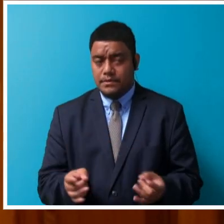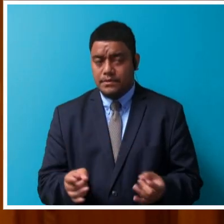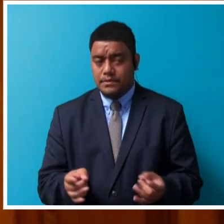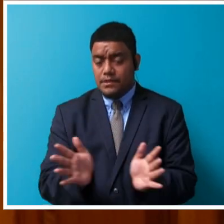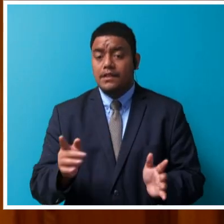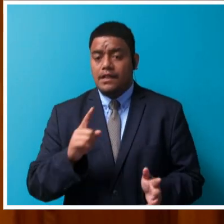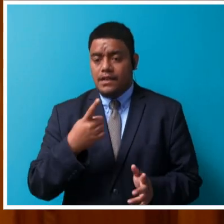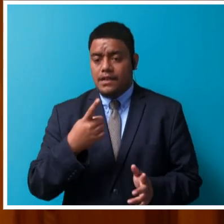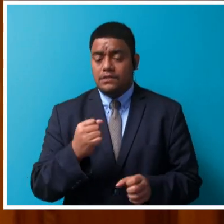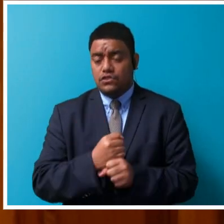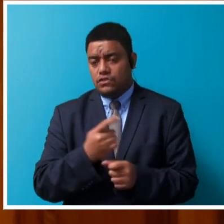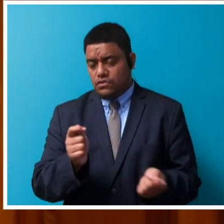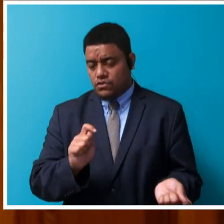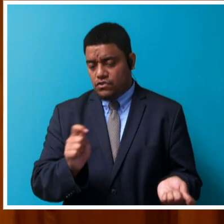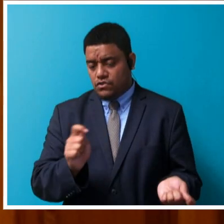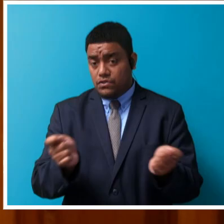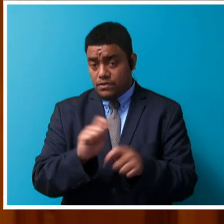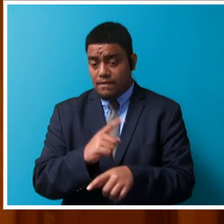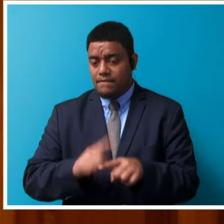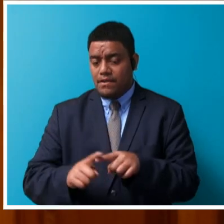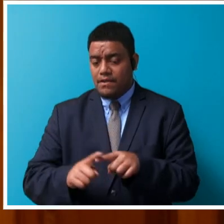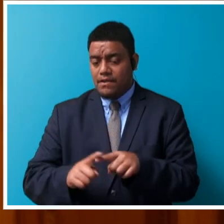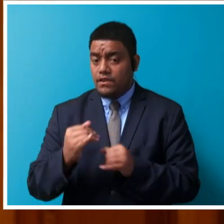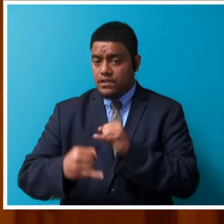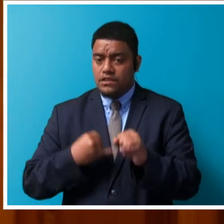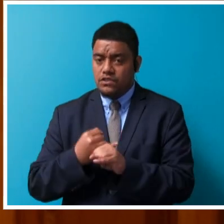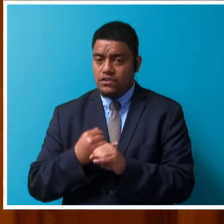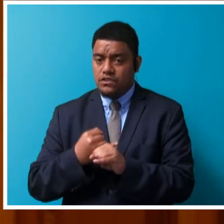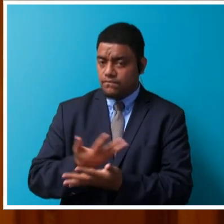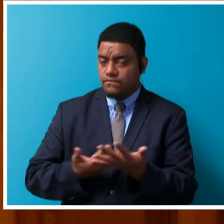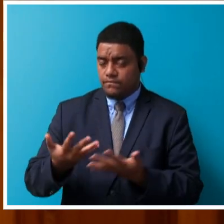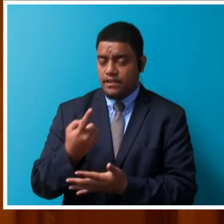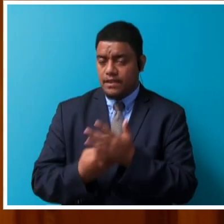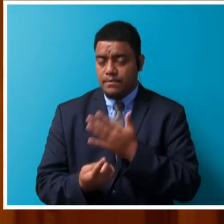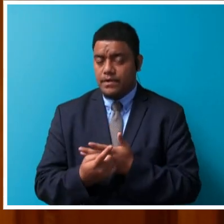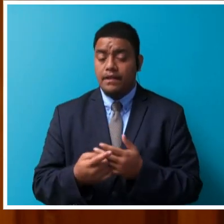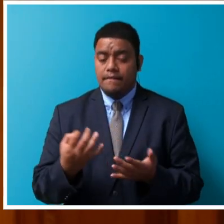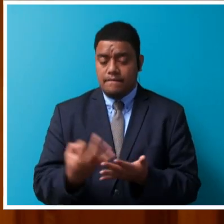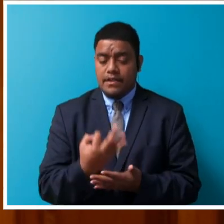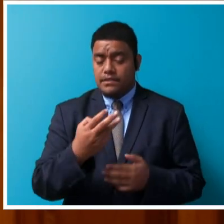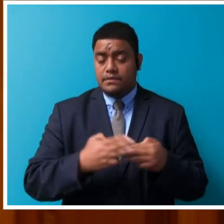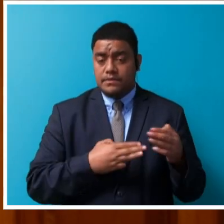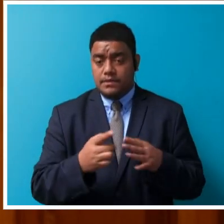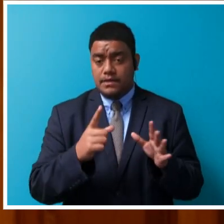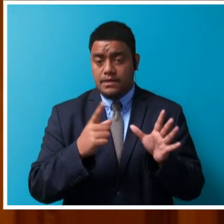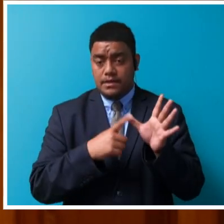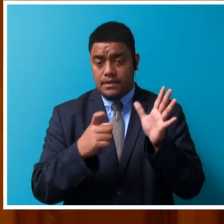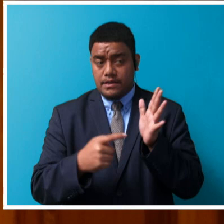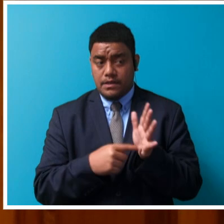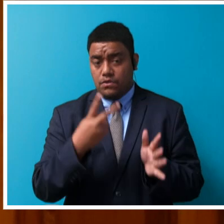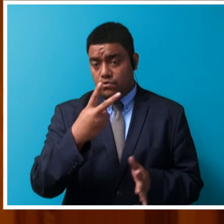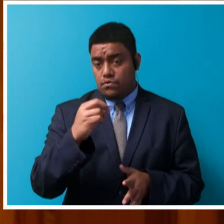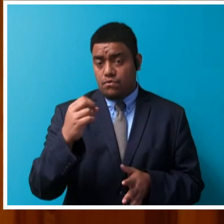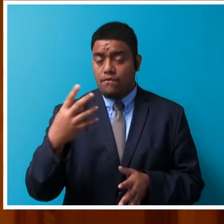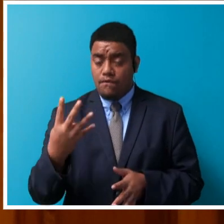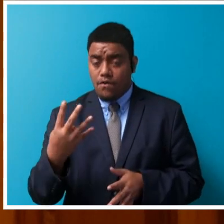sudden geopolitical shifts, and fast-moving international negotiations. Under the Financial Management Act